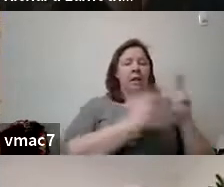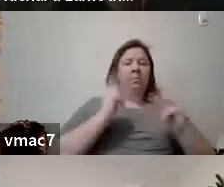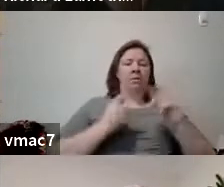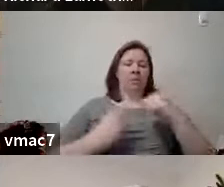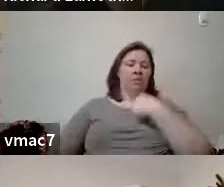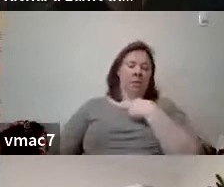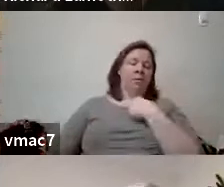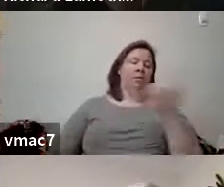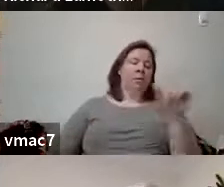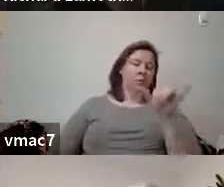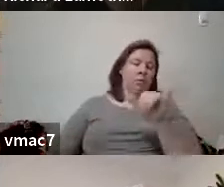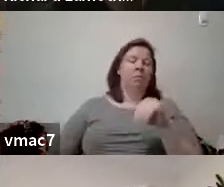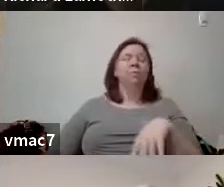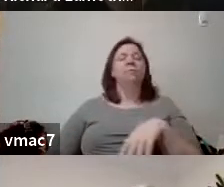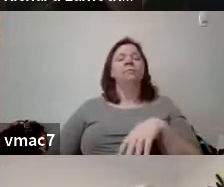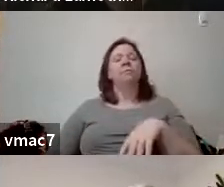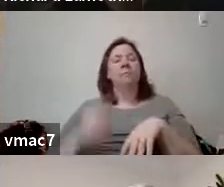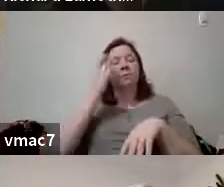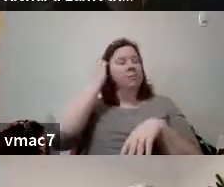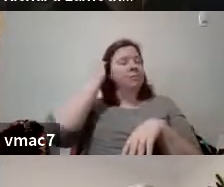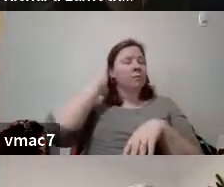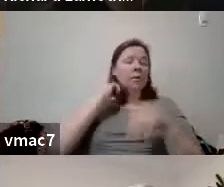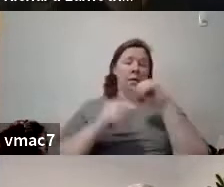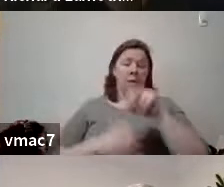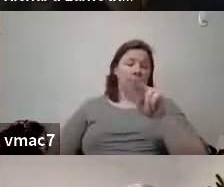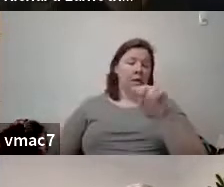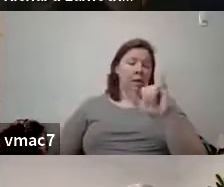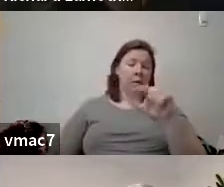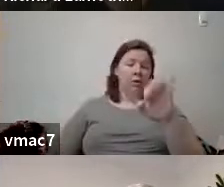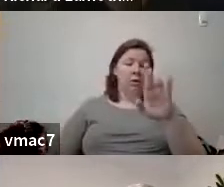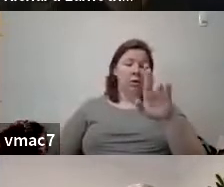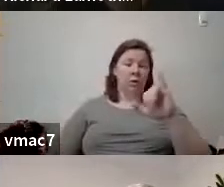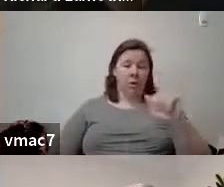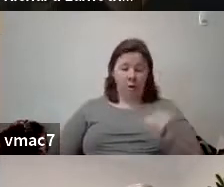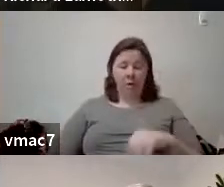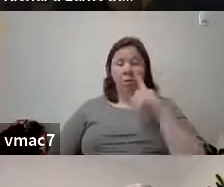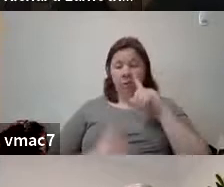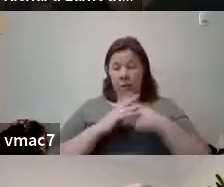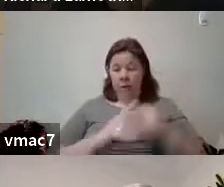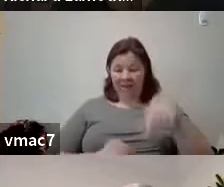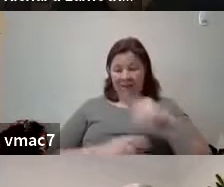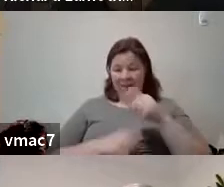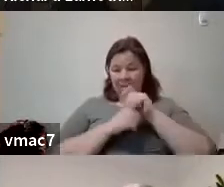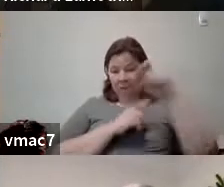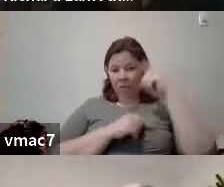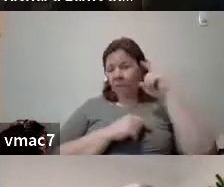of people, Desmond Okezi in Nigeria. So we started this call because of that